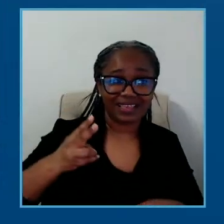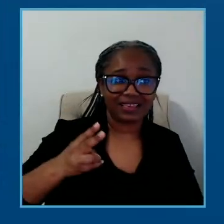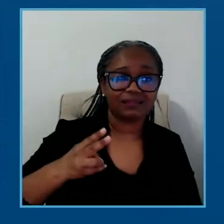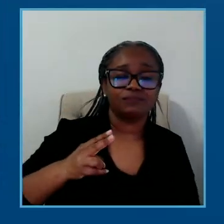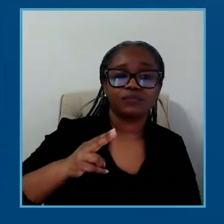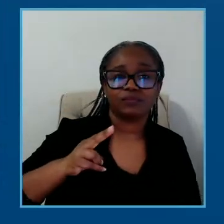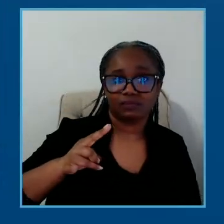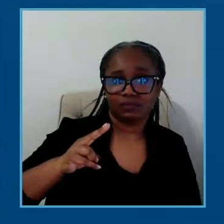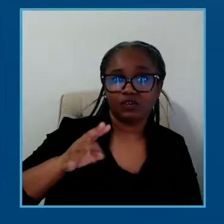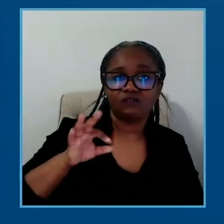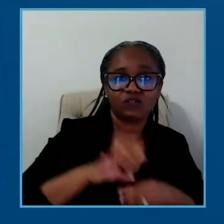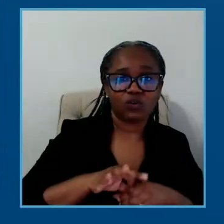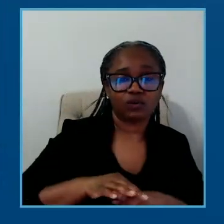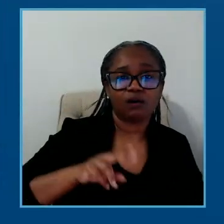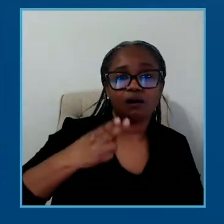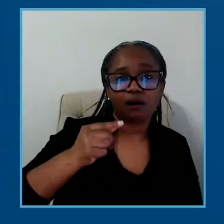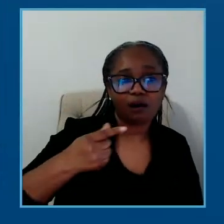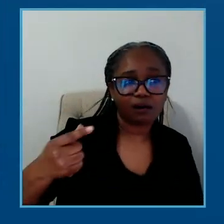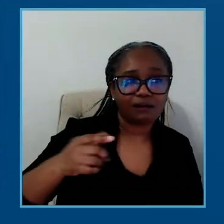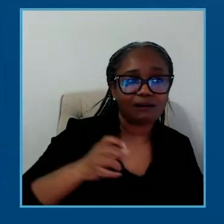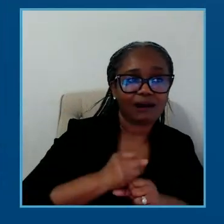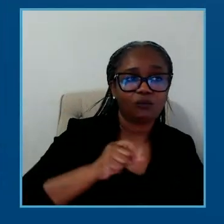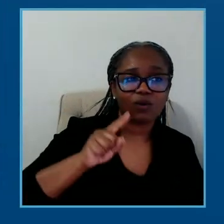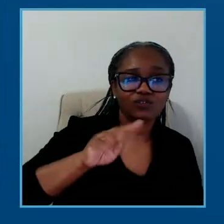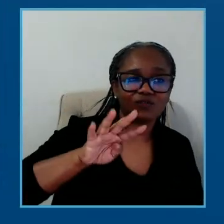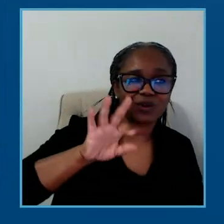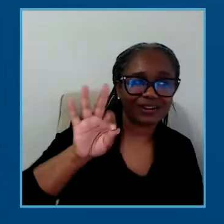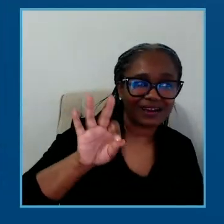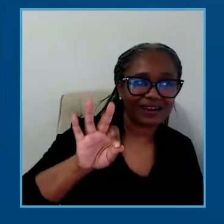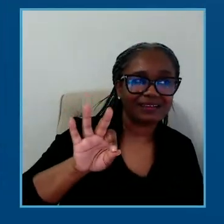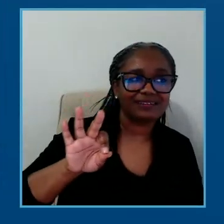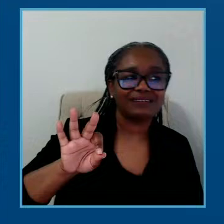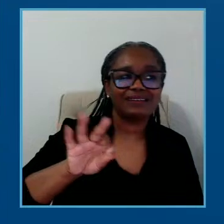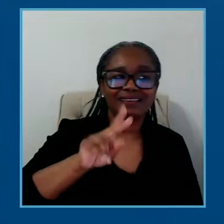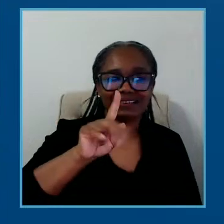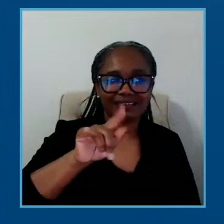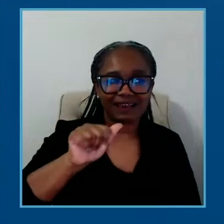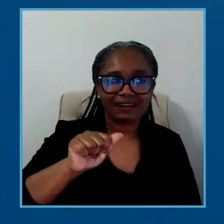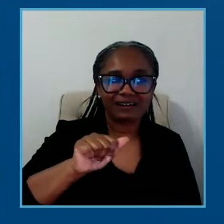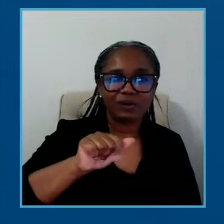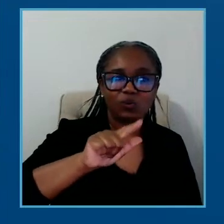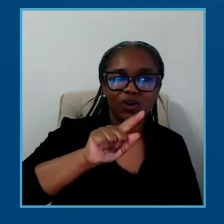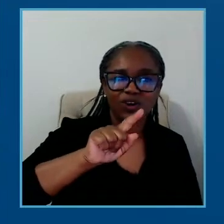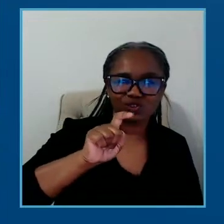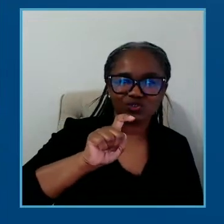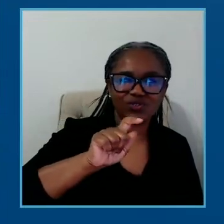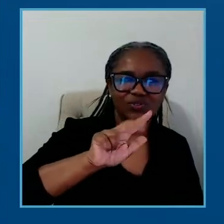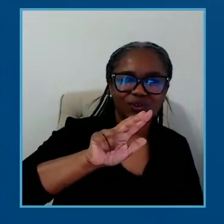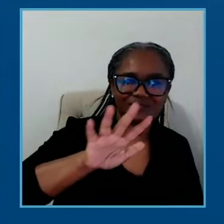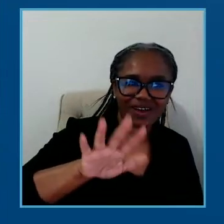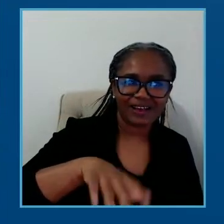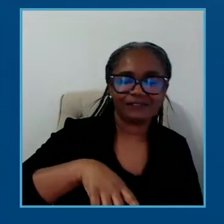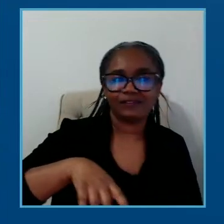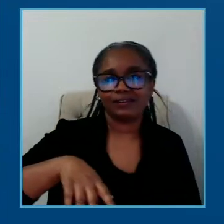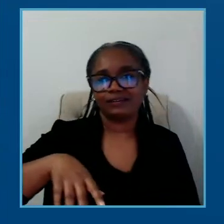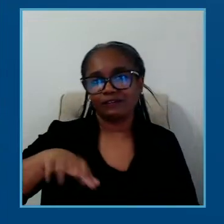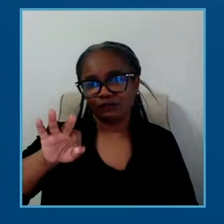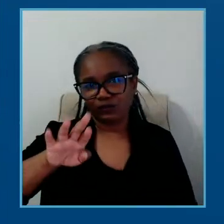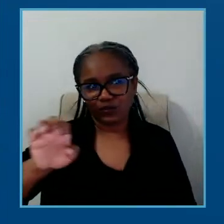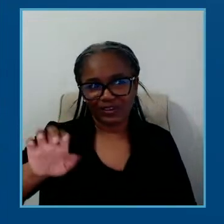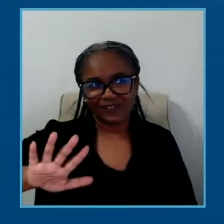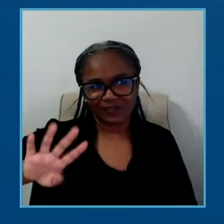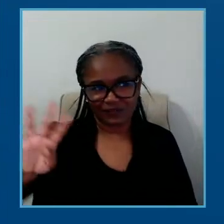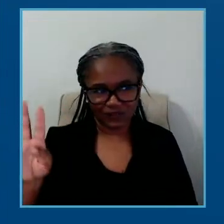got 214.5, and Free got 96. So this isn't a case where there was a more